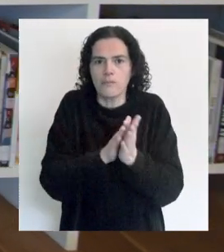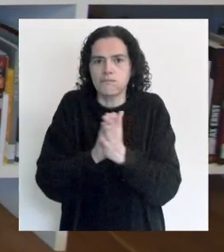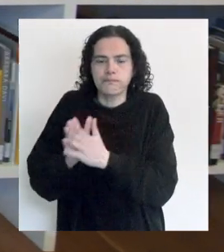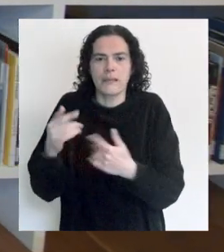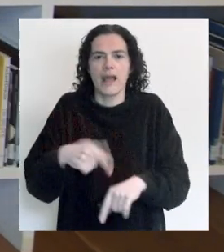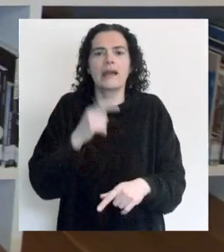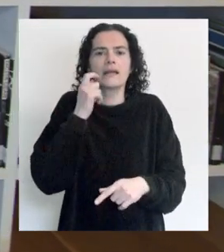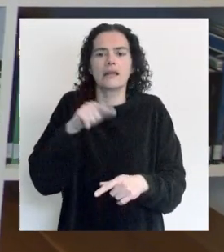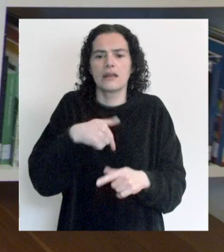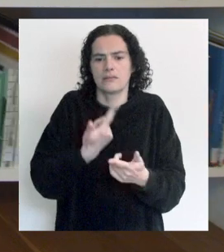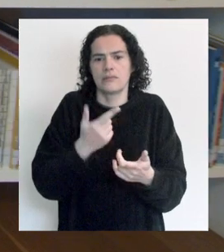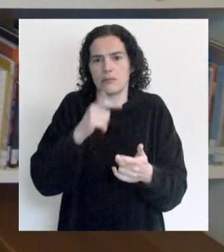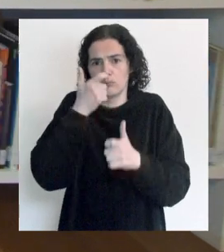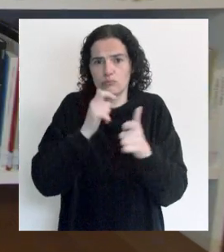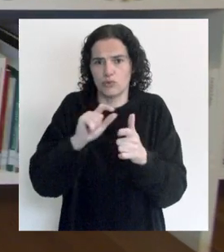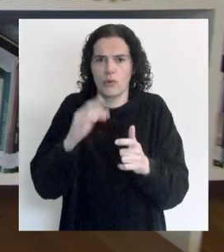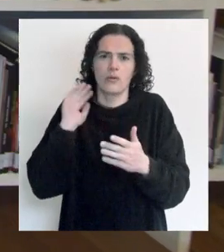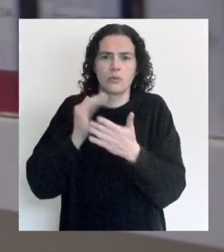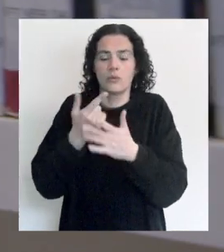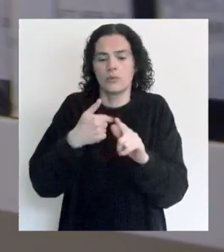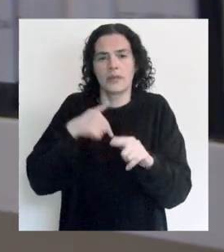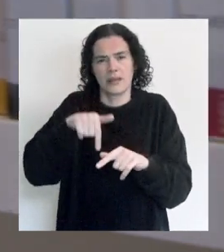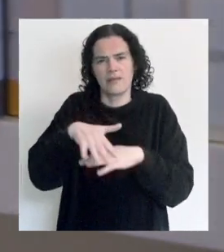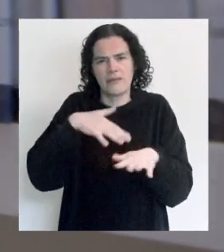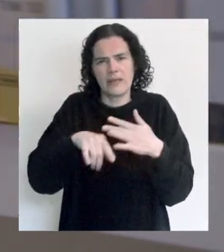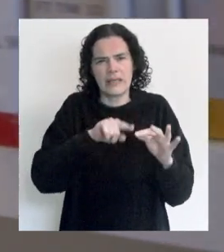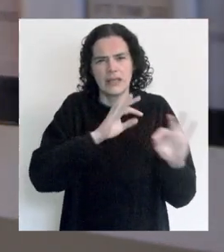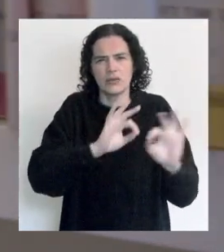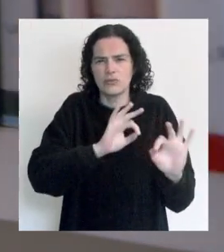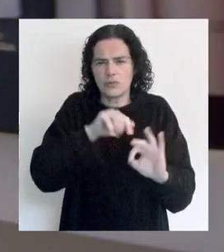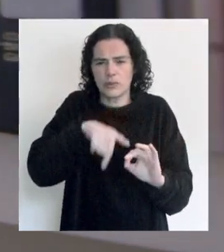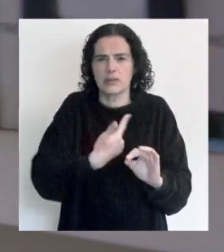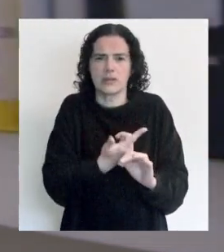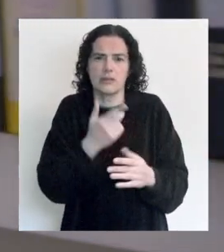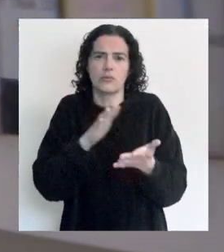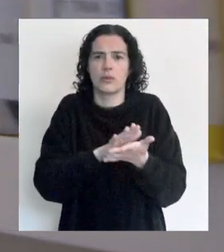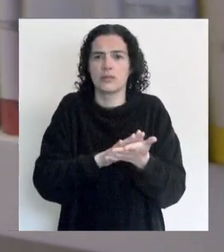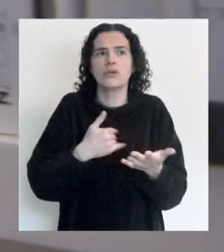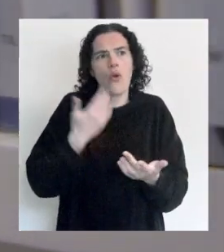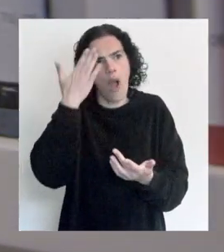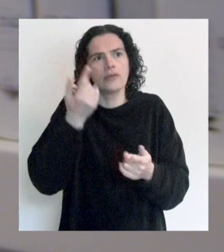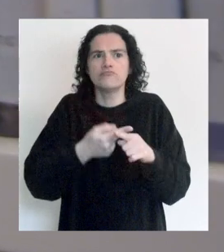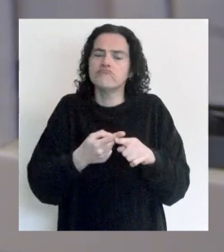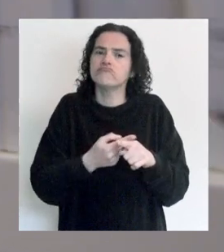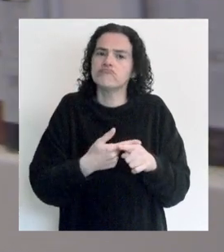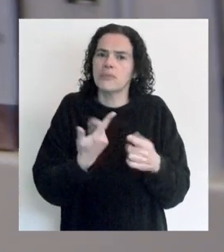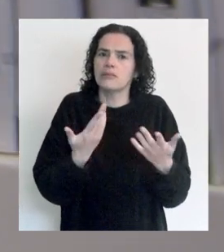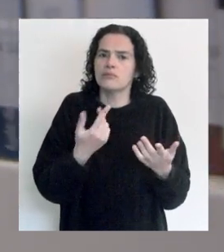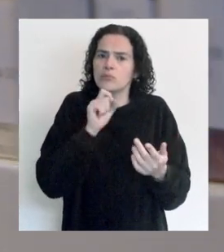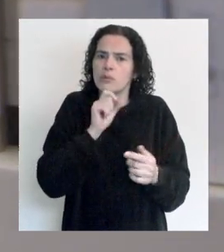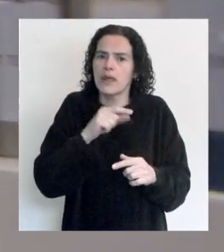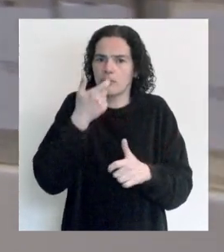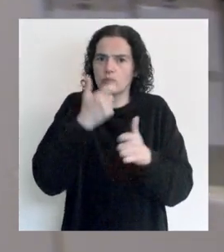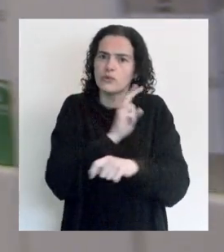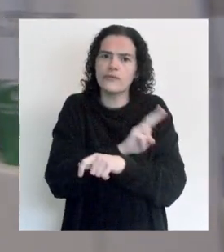together by the late Guy Schrennen, who has been the curator here for artist publications. And I think there's a very interesting possibility now for